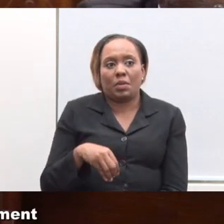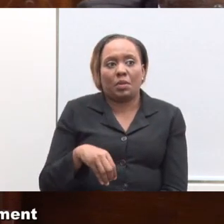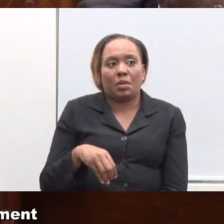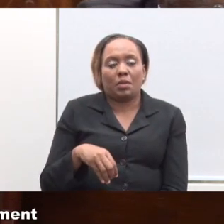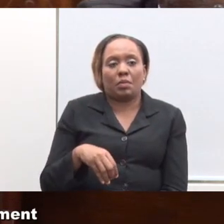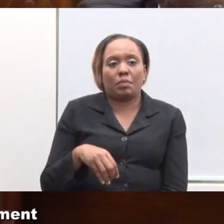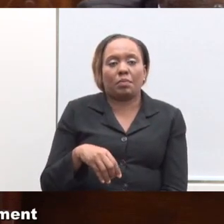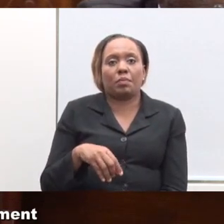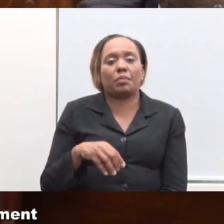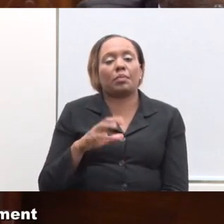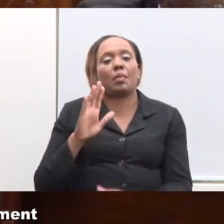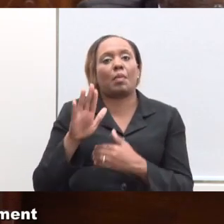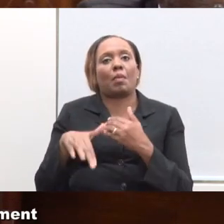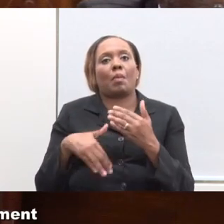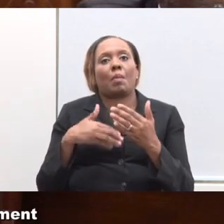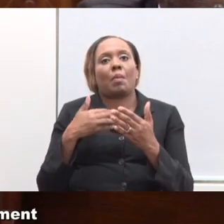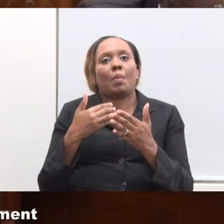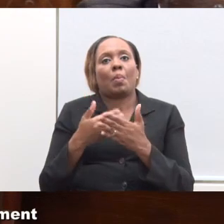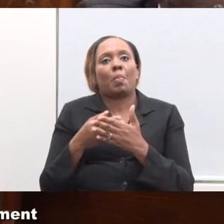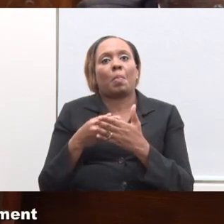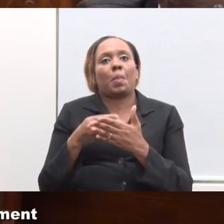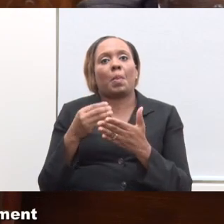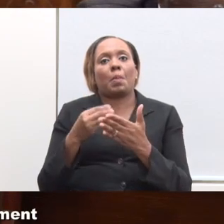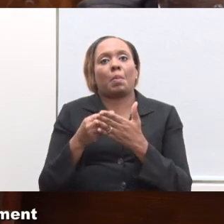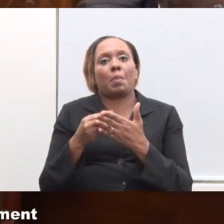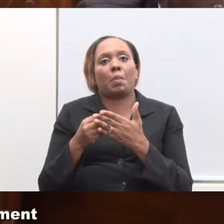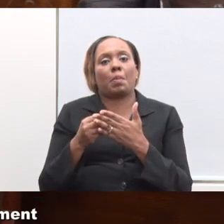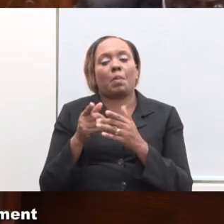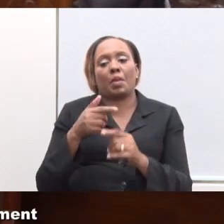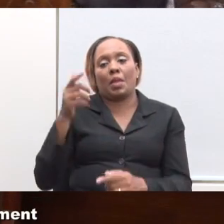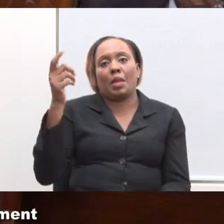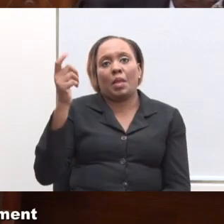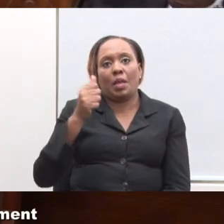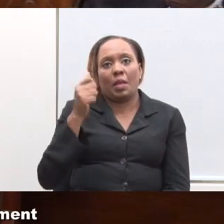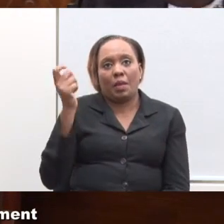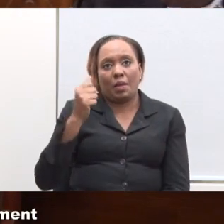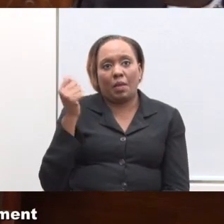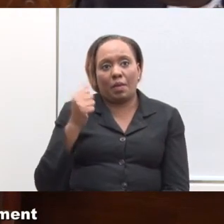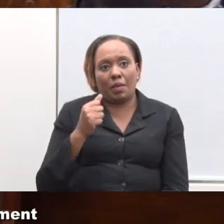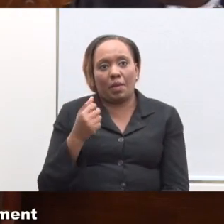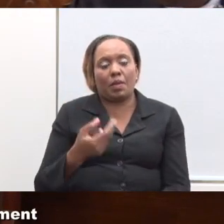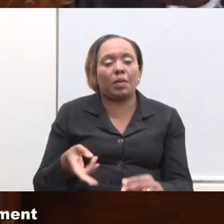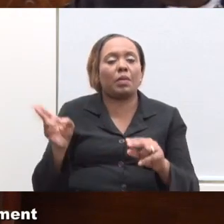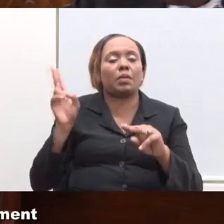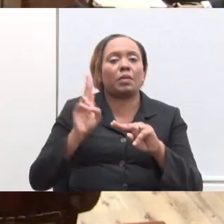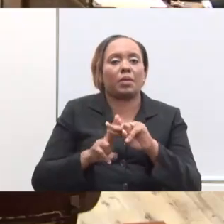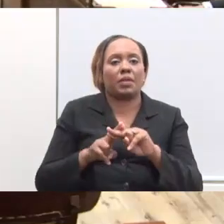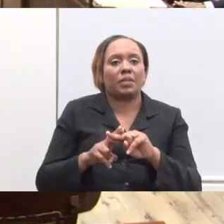welfare department to its clientele that it services on an annual basis.